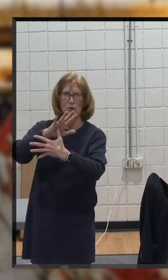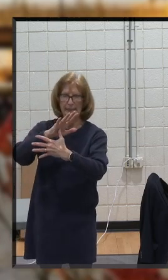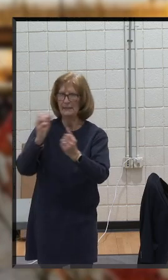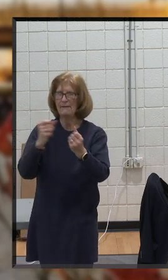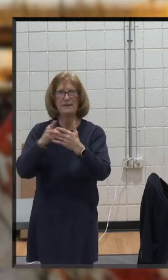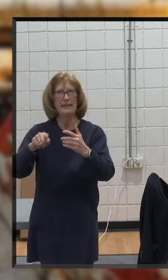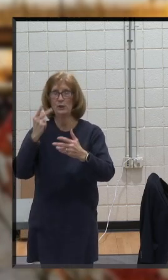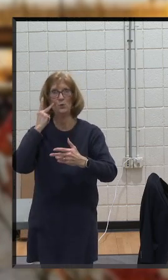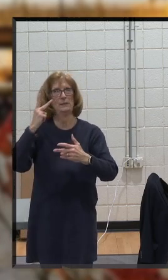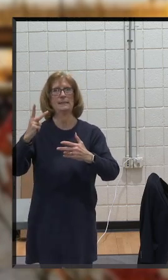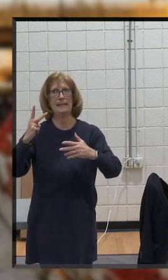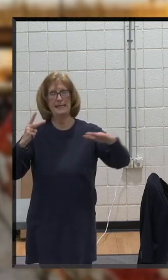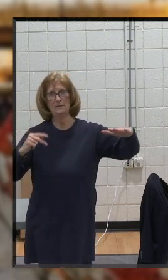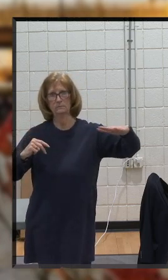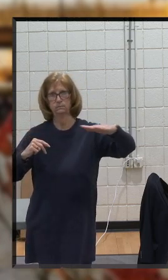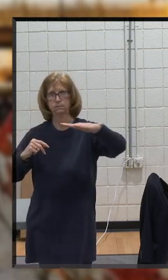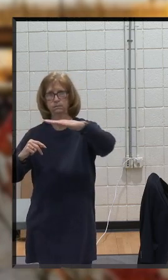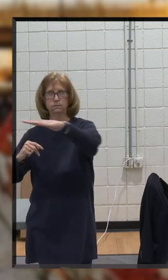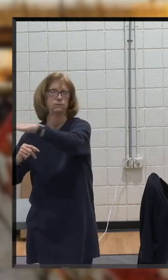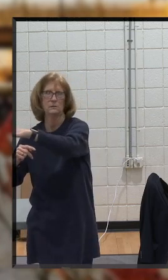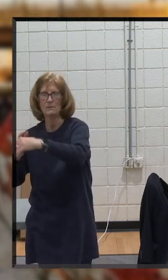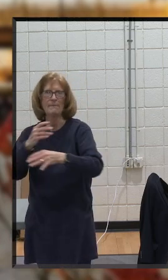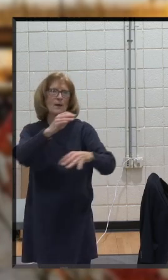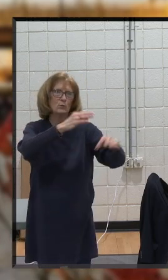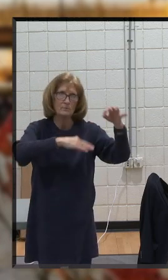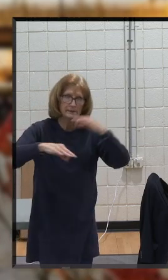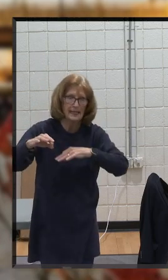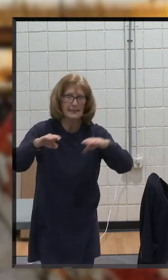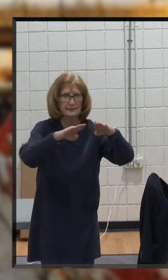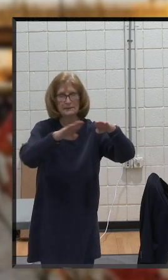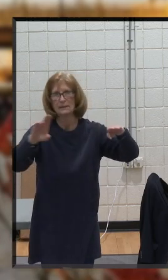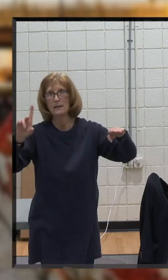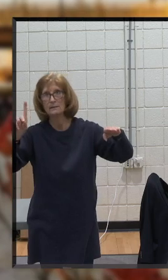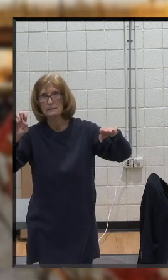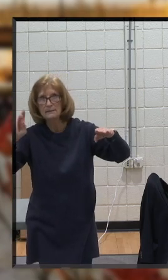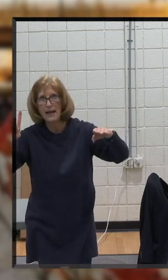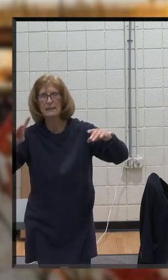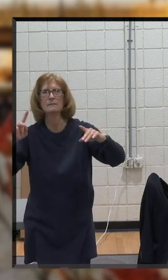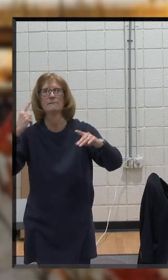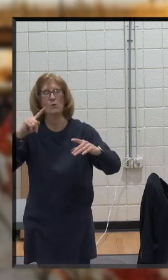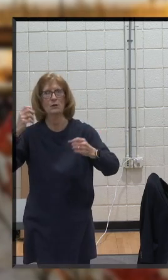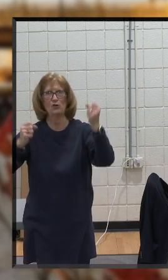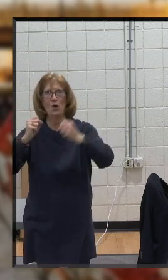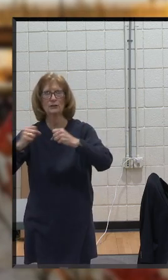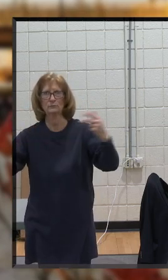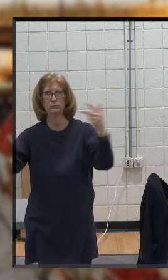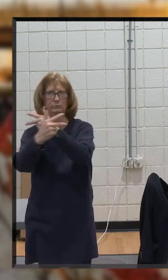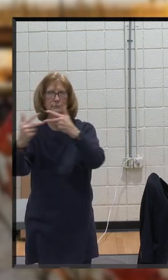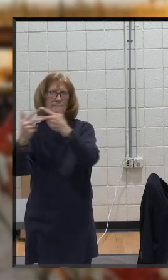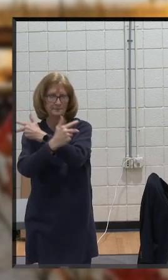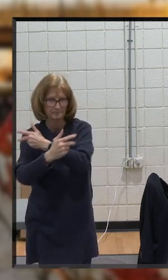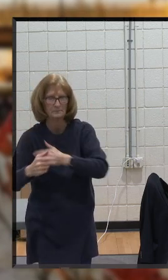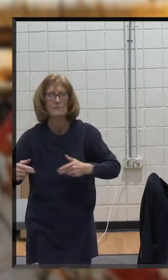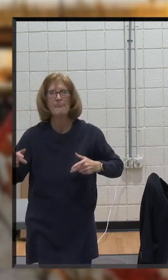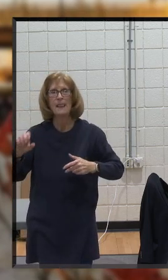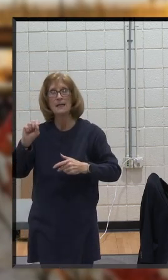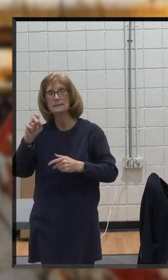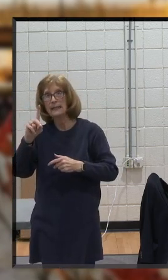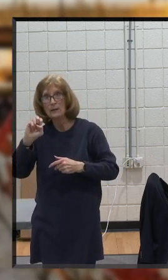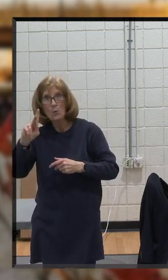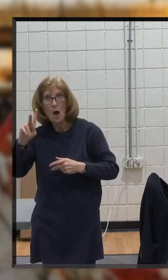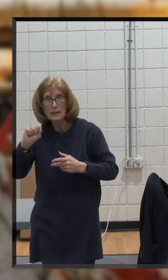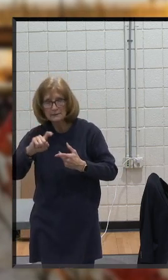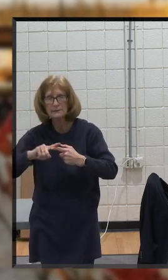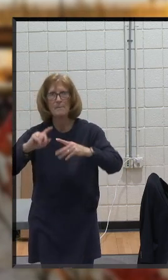that you see when you cross it. So we'll replace the deck where the cars drive. We'll replace the sidewalks, the